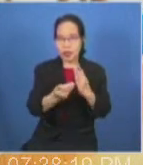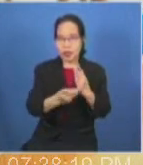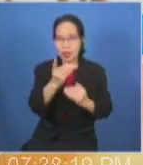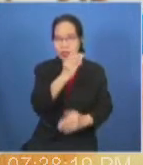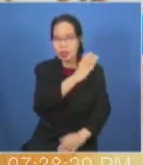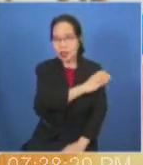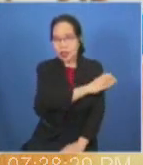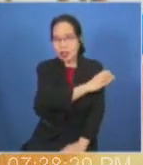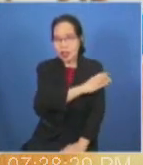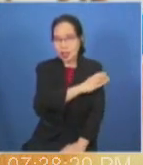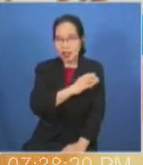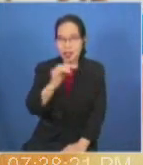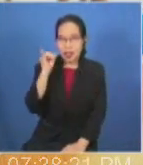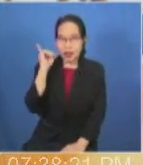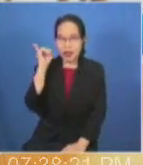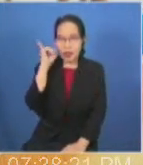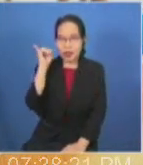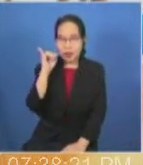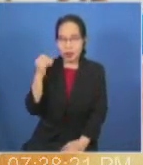our digital